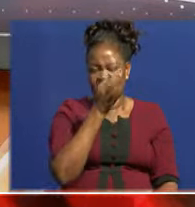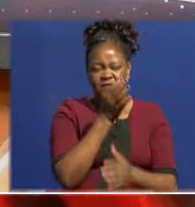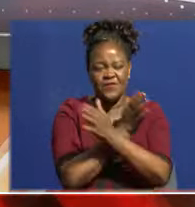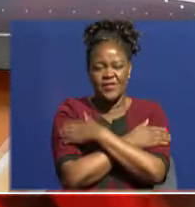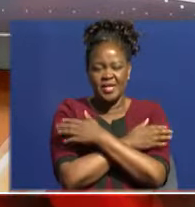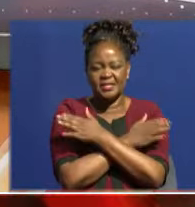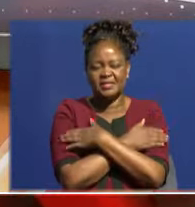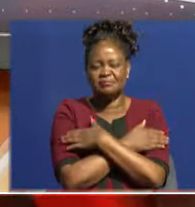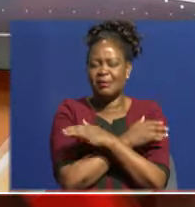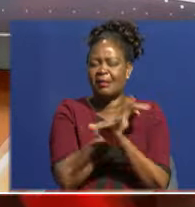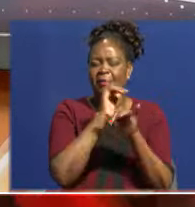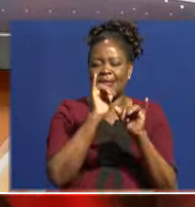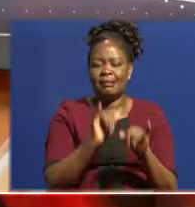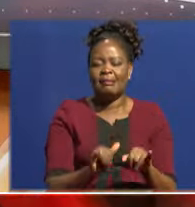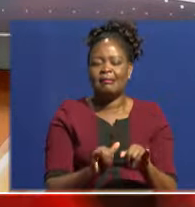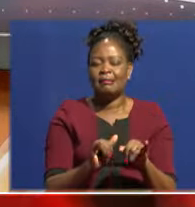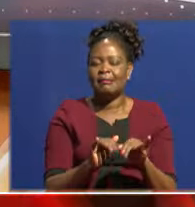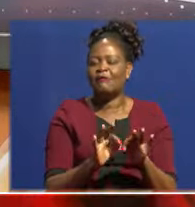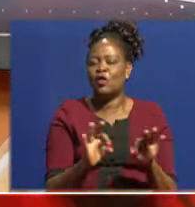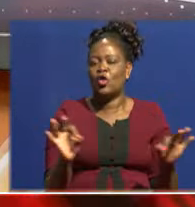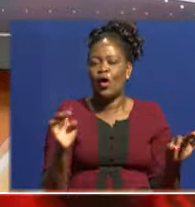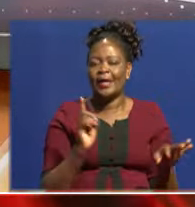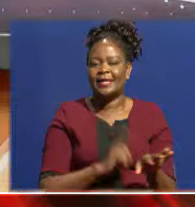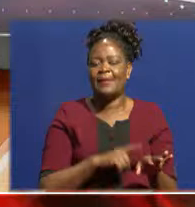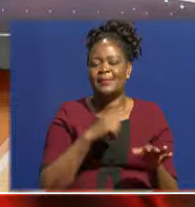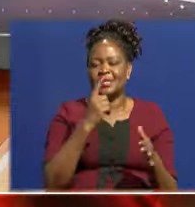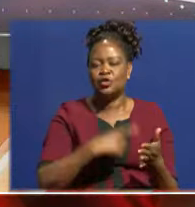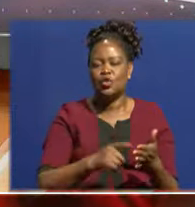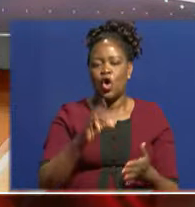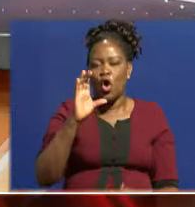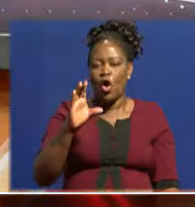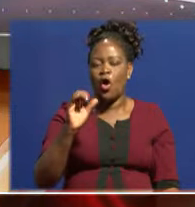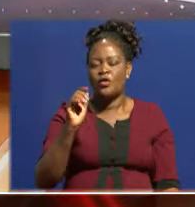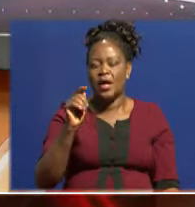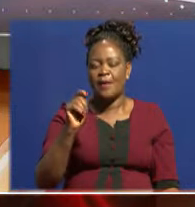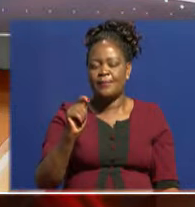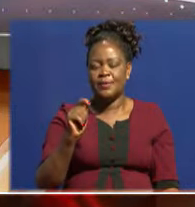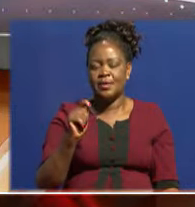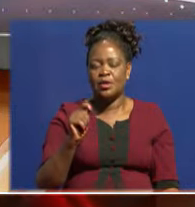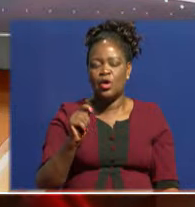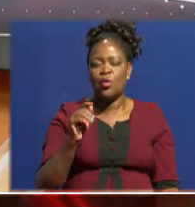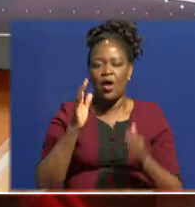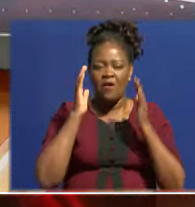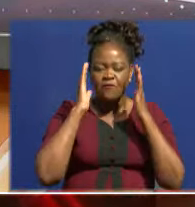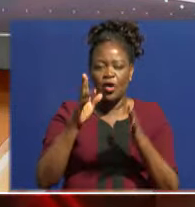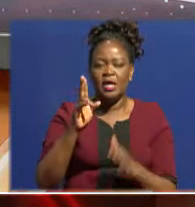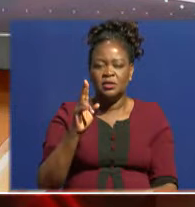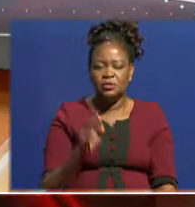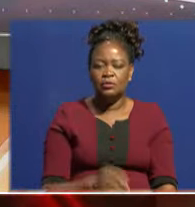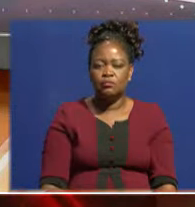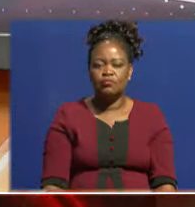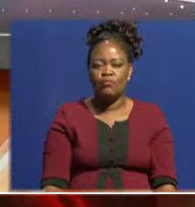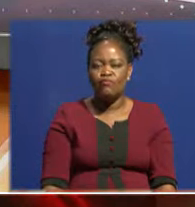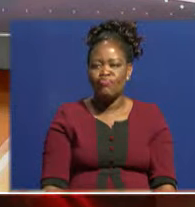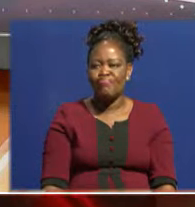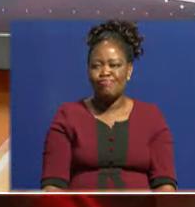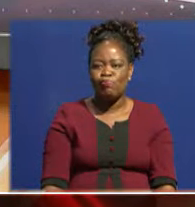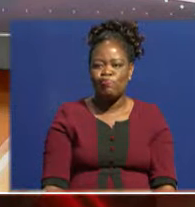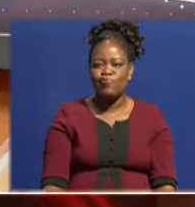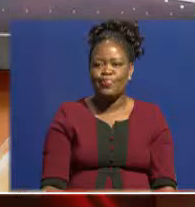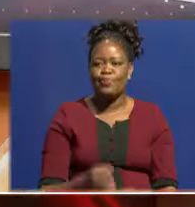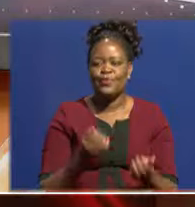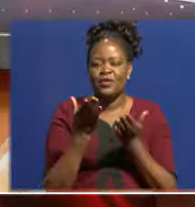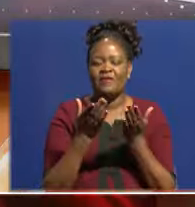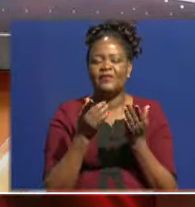nurtured for a long time. This week on the cabinet, we focus on Njenga Karume, who served as the Minister for